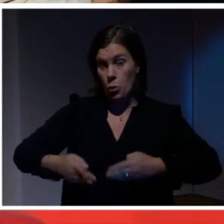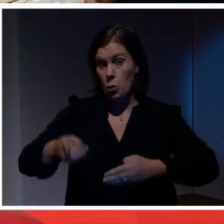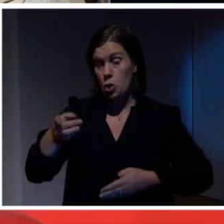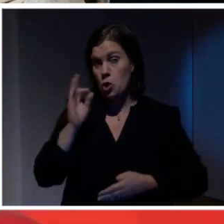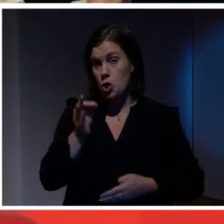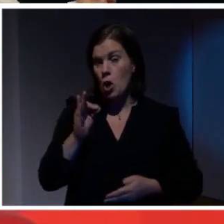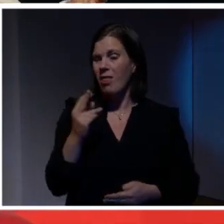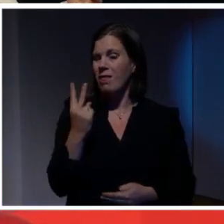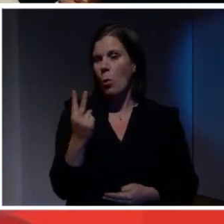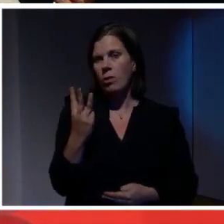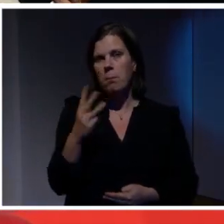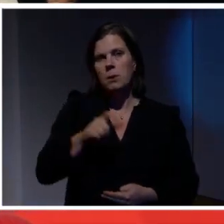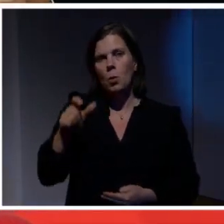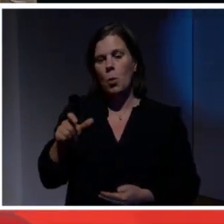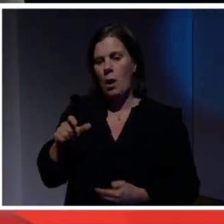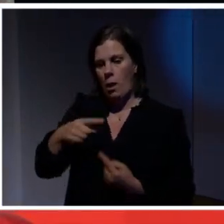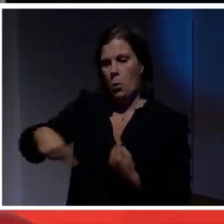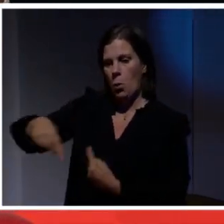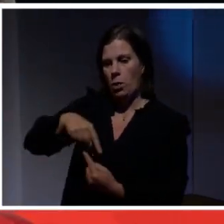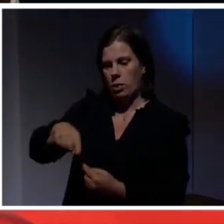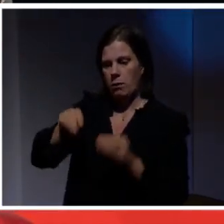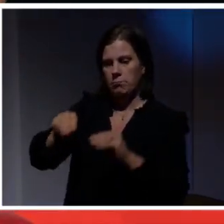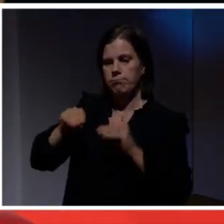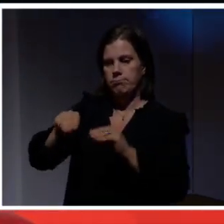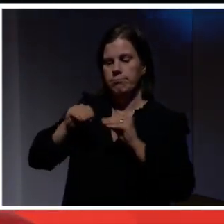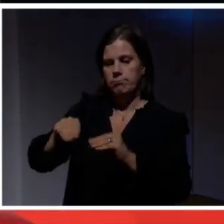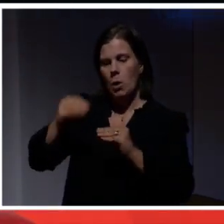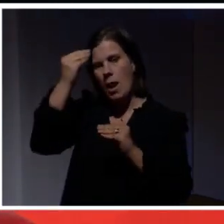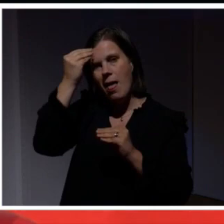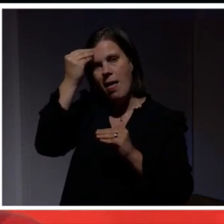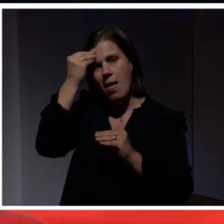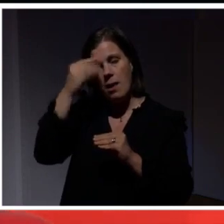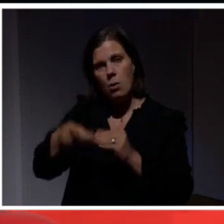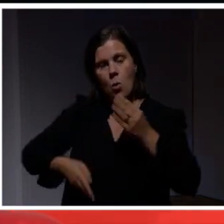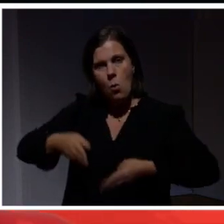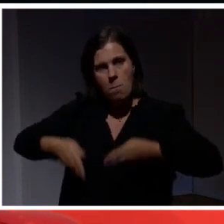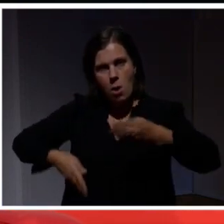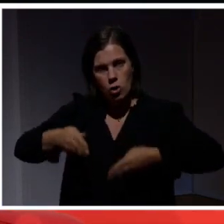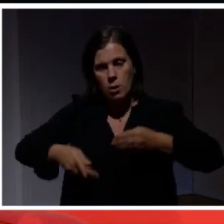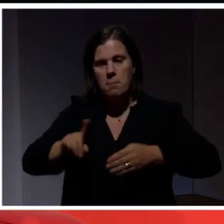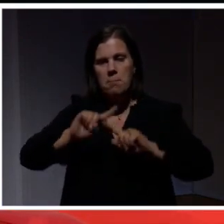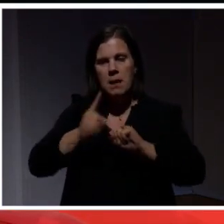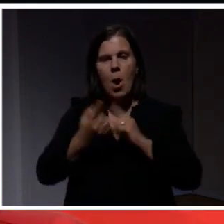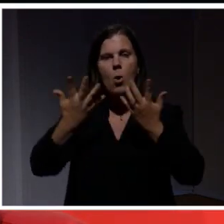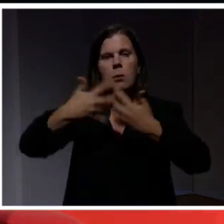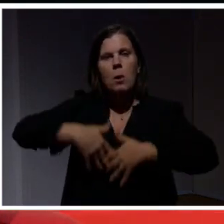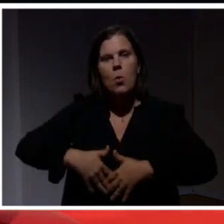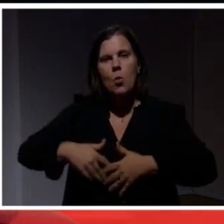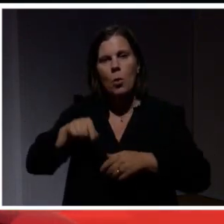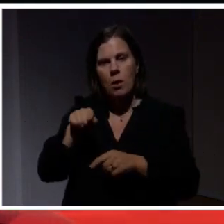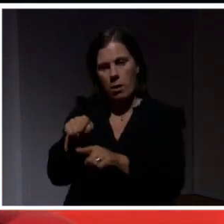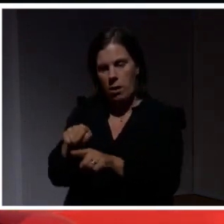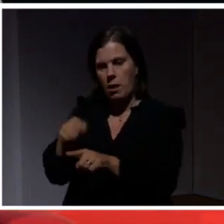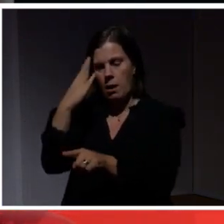two or three people to program it. But by getting robots to learn, we can actually allow automation and these kind of